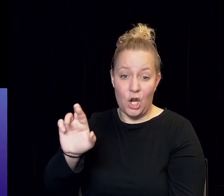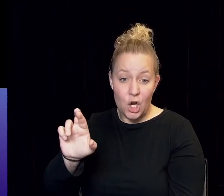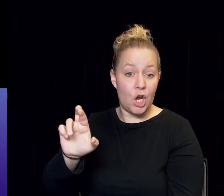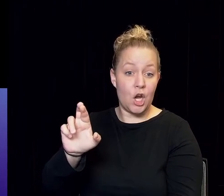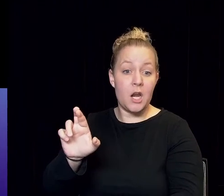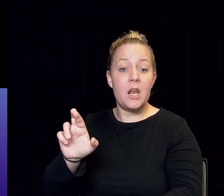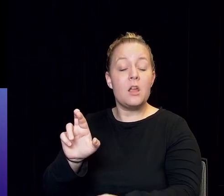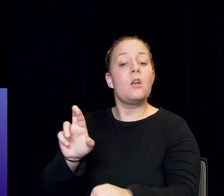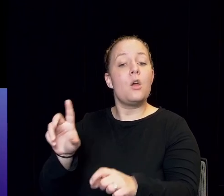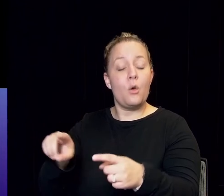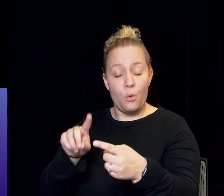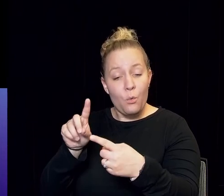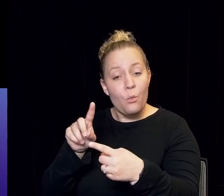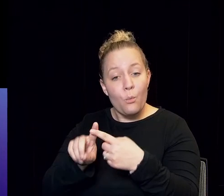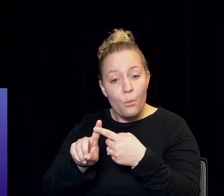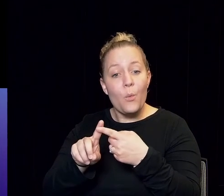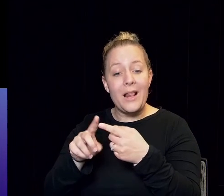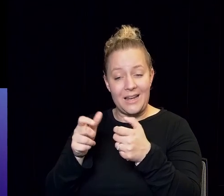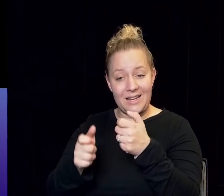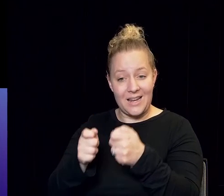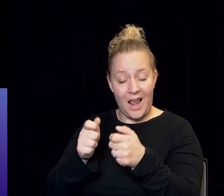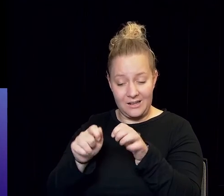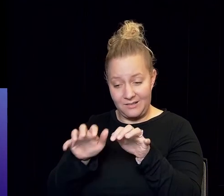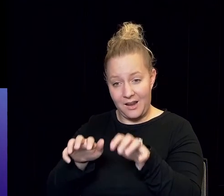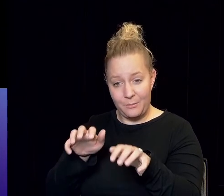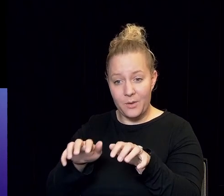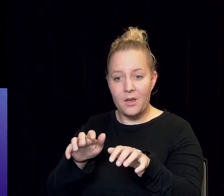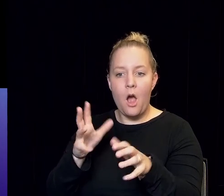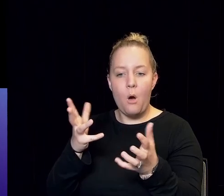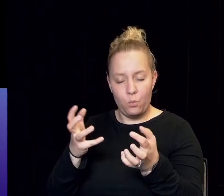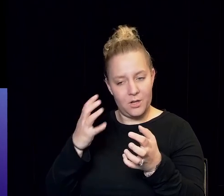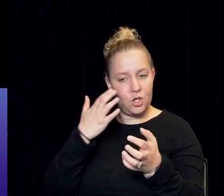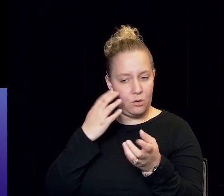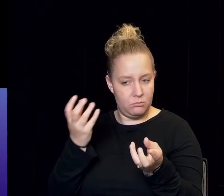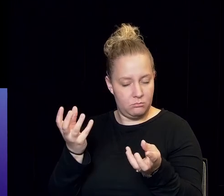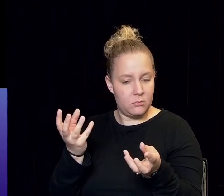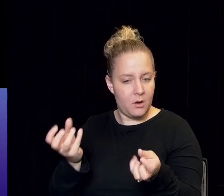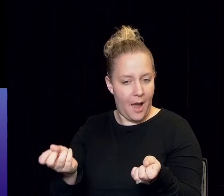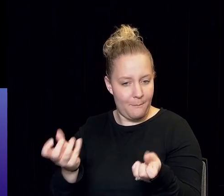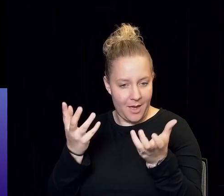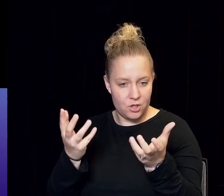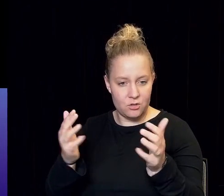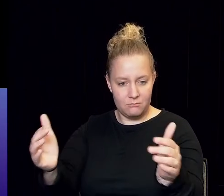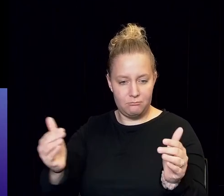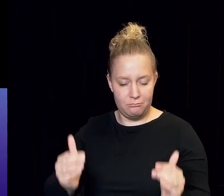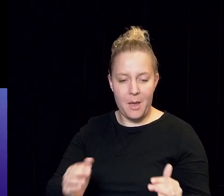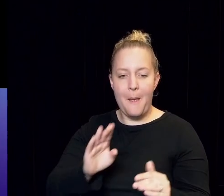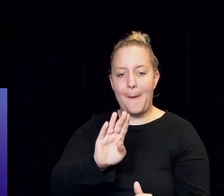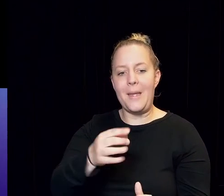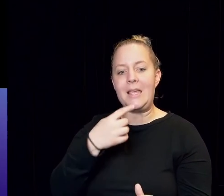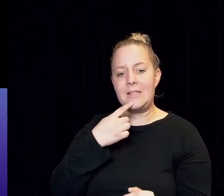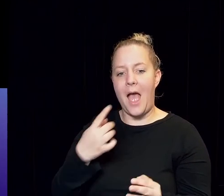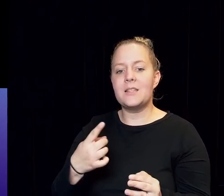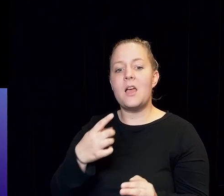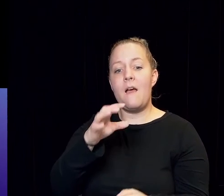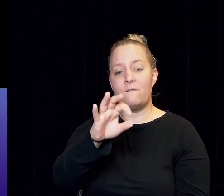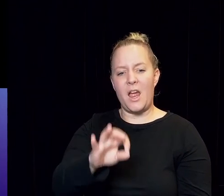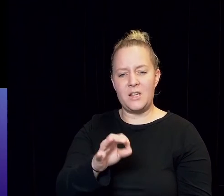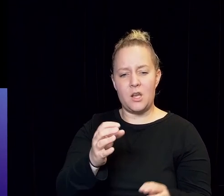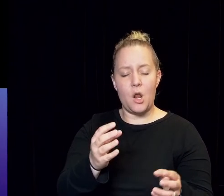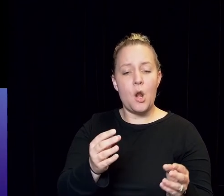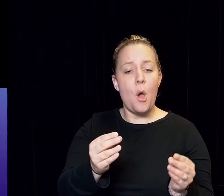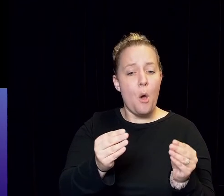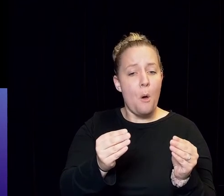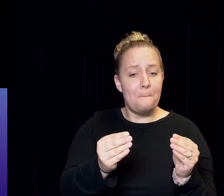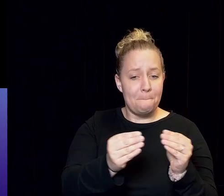different things there going on. I want to know the total of that. And then in letter B, it says what fraction more of these students write later